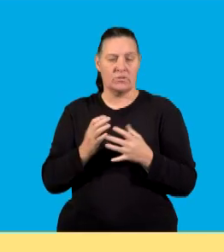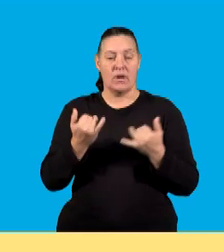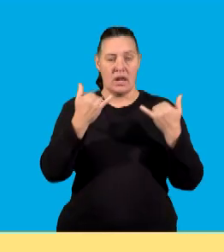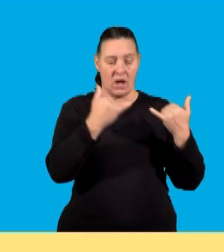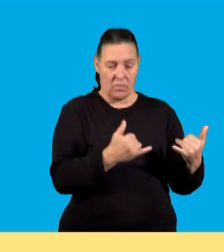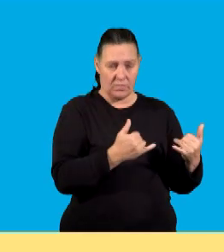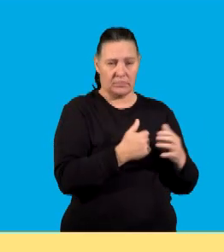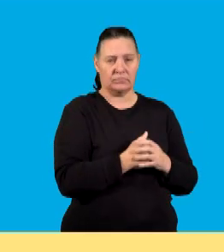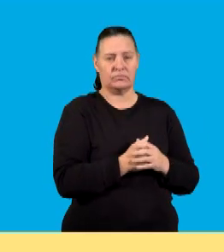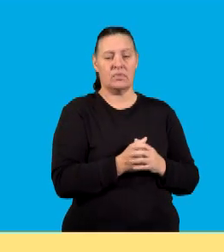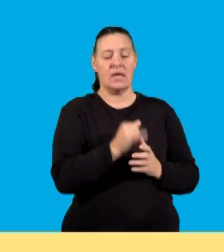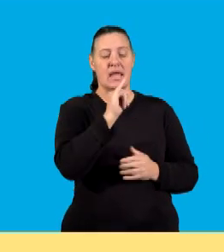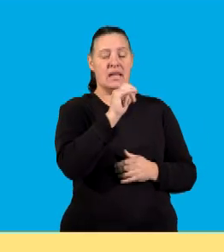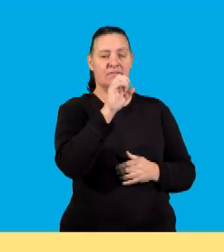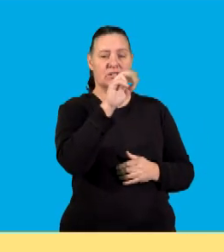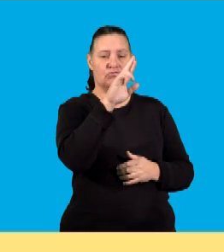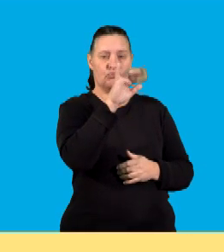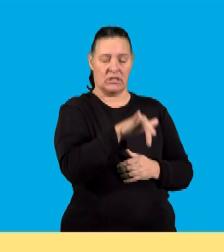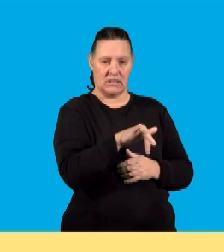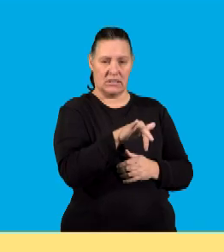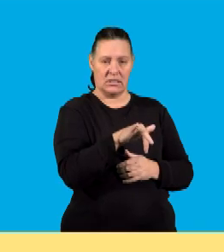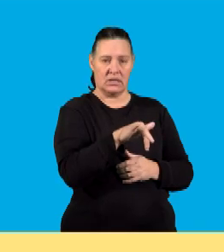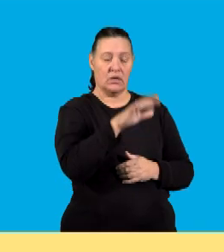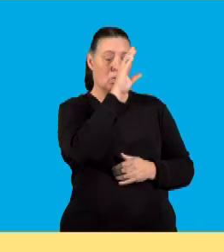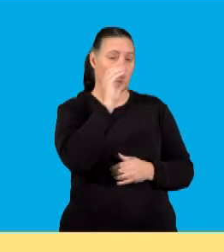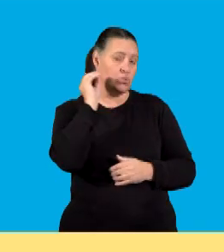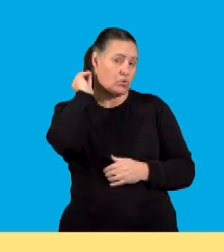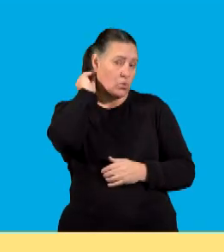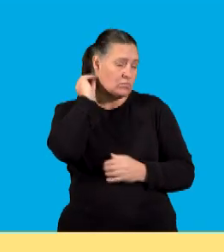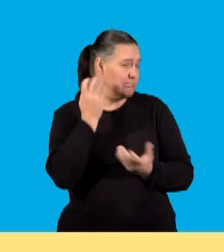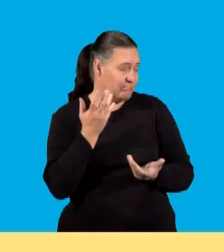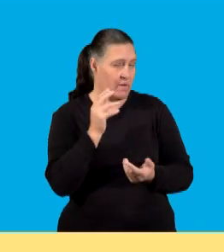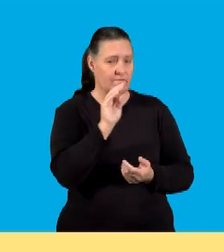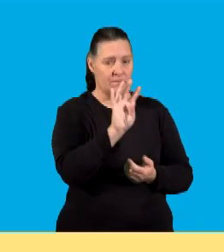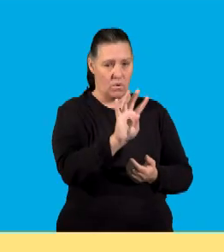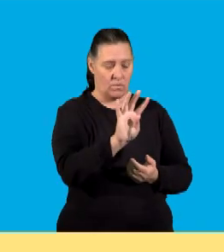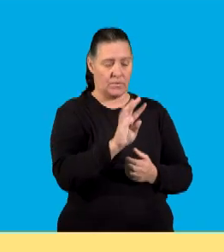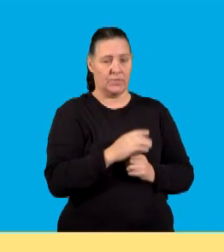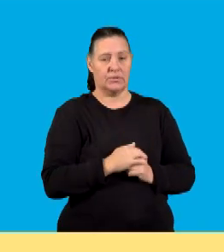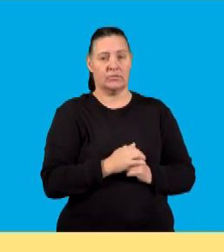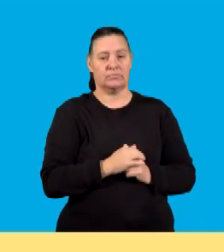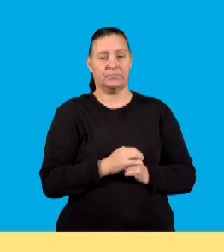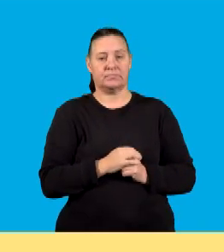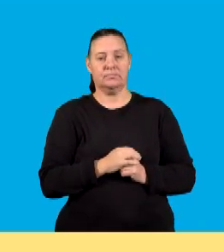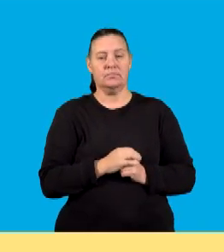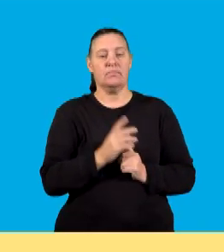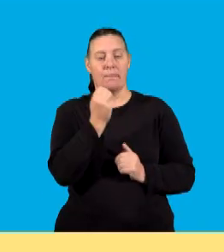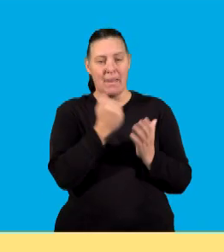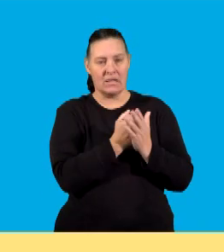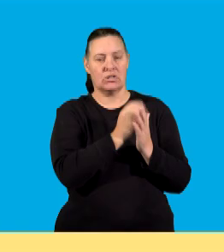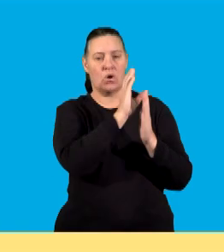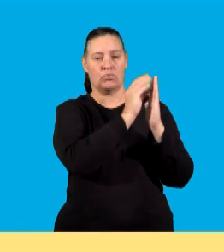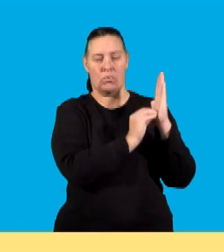need to come to my inventory note, that is note number 4. So I'm going to come and I